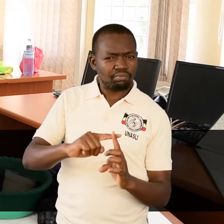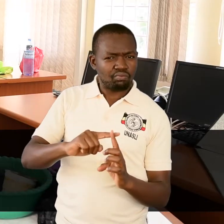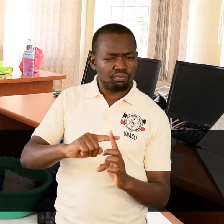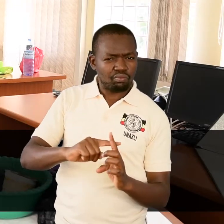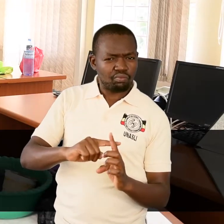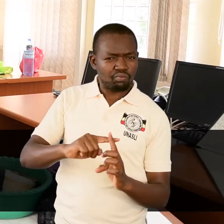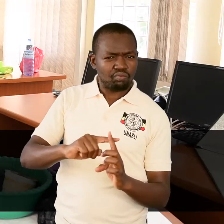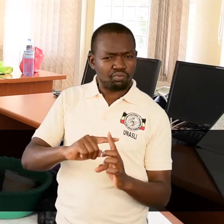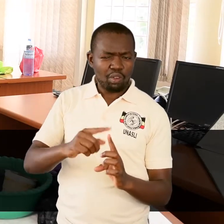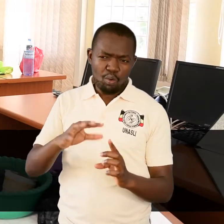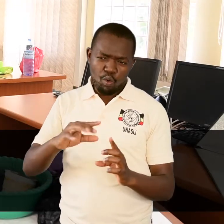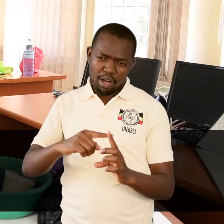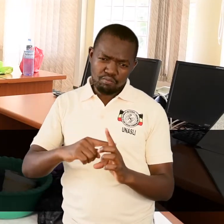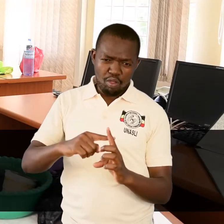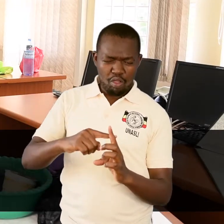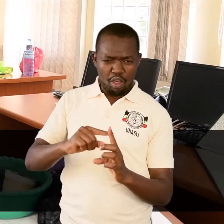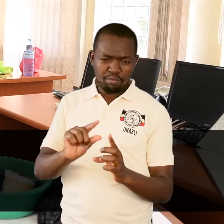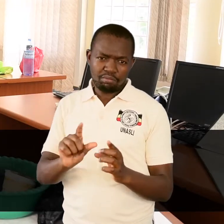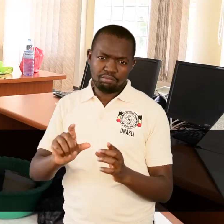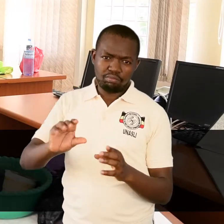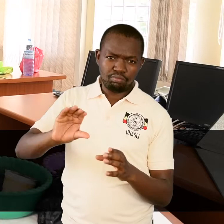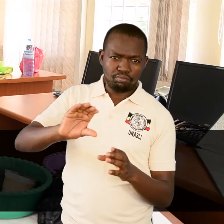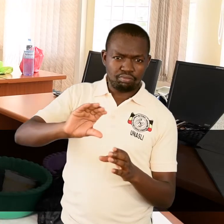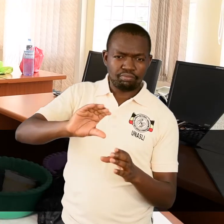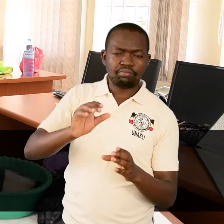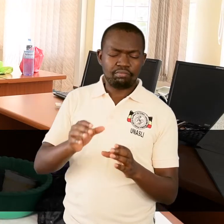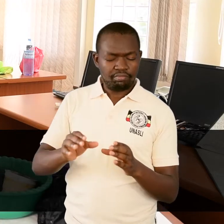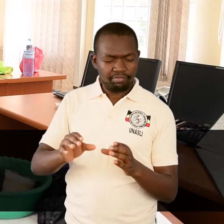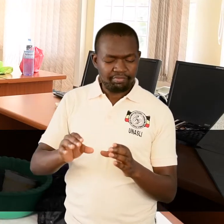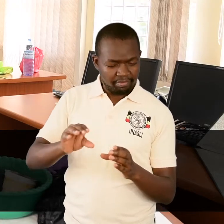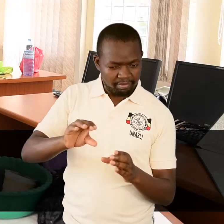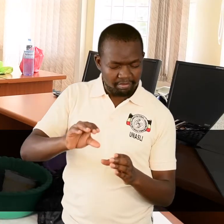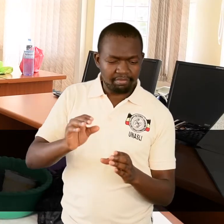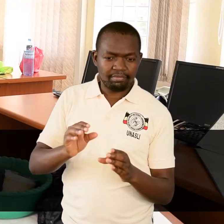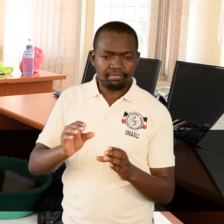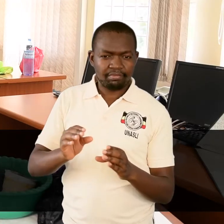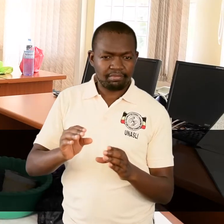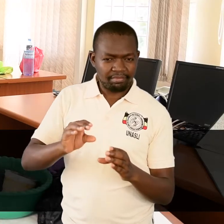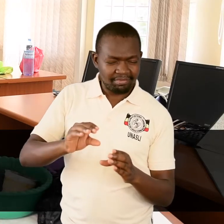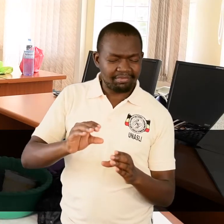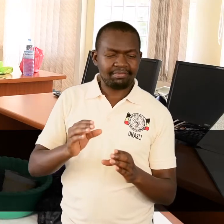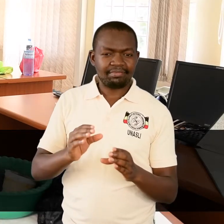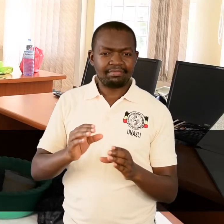Add a little water at a time and mix.